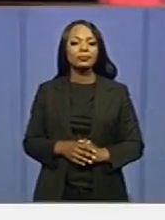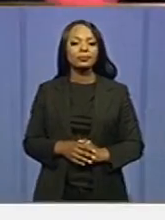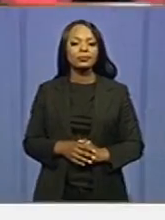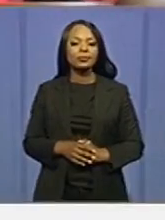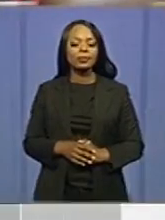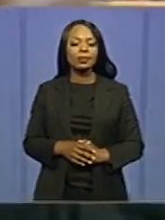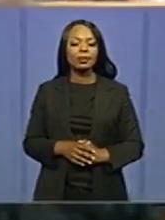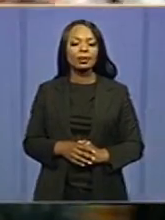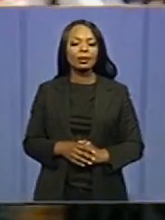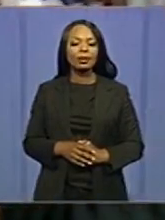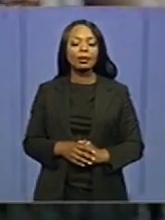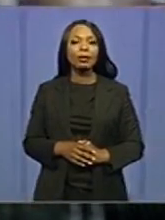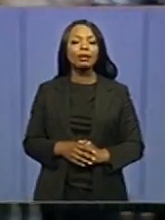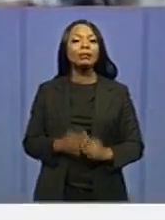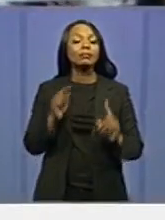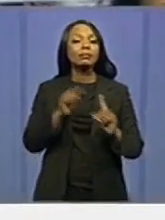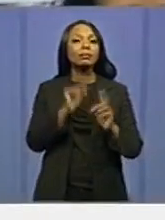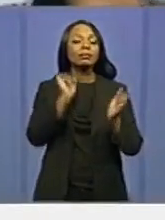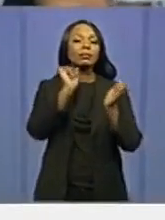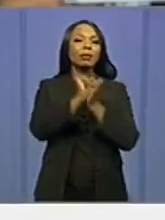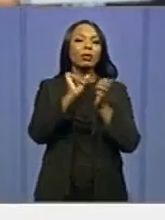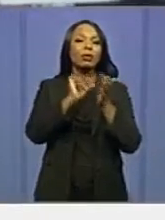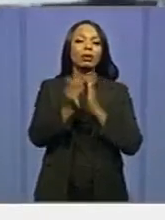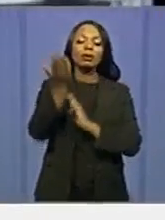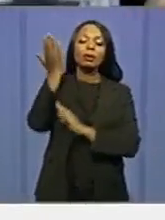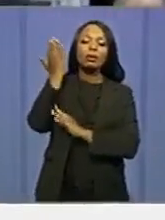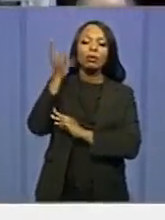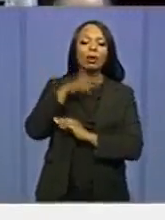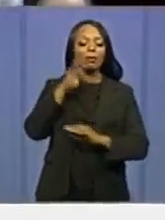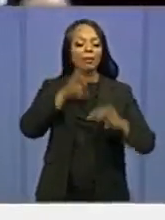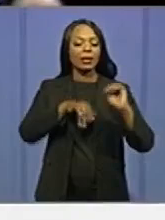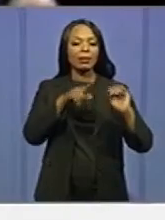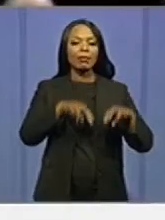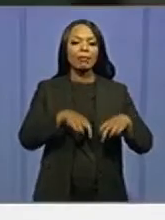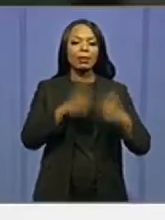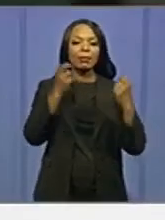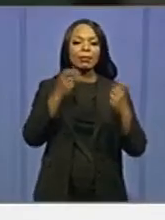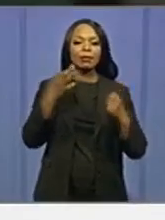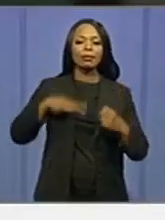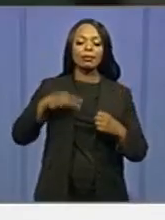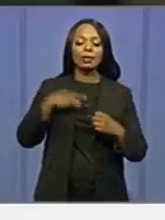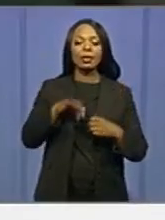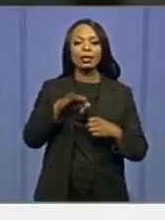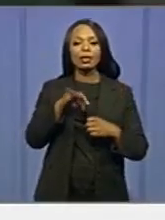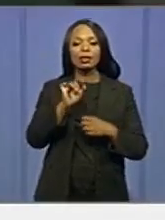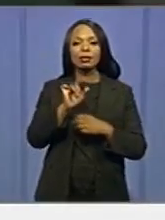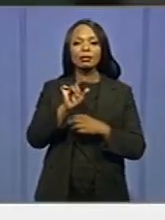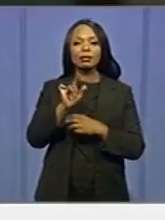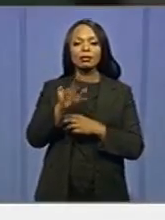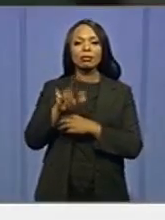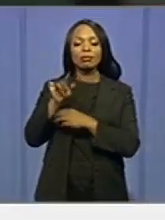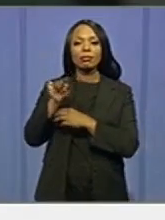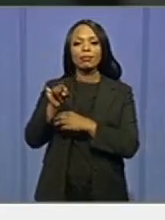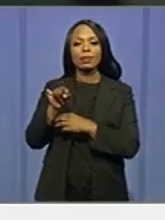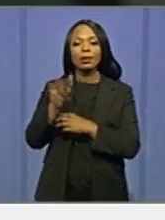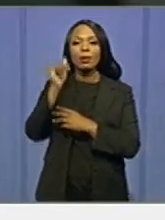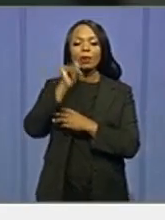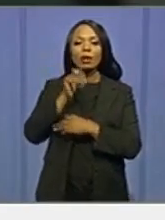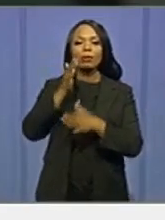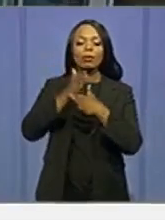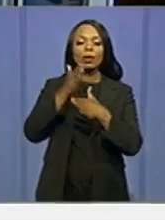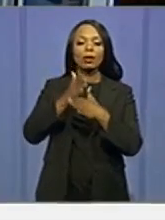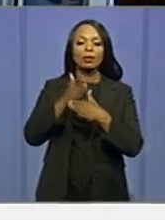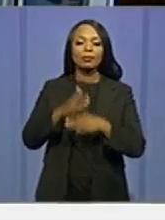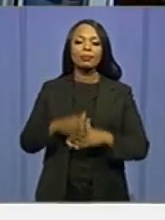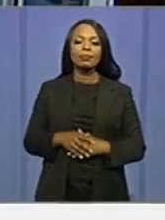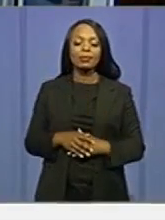Mmelaelwa o ne a tshwara ngwaga o fetileng morago ga go latofadiwa ka petelelo ya mosetsana wa dingwaga di le 17 kwa a neng a direla kwa teng.